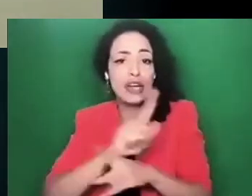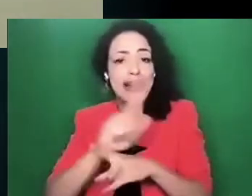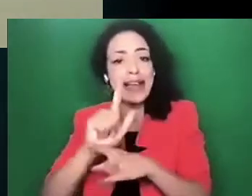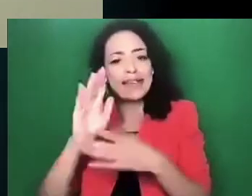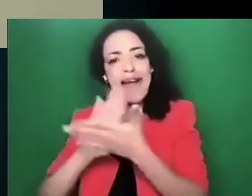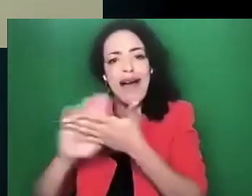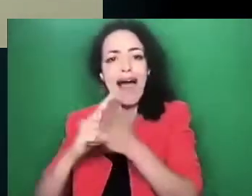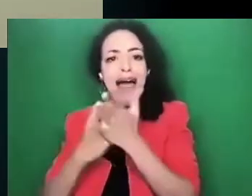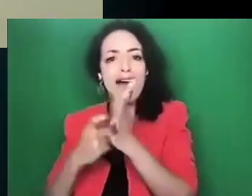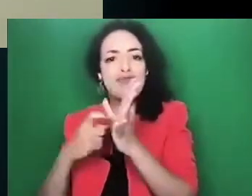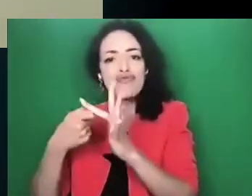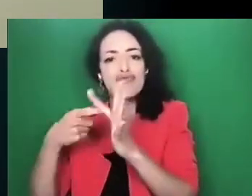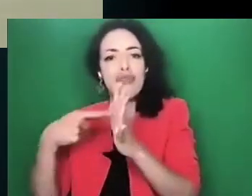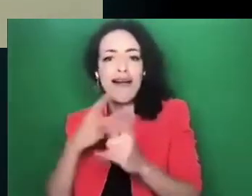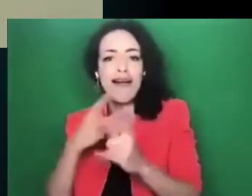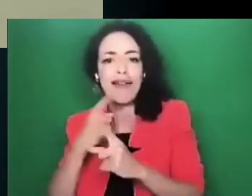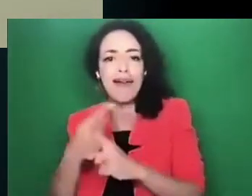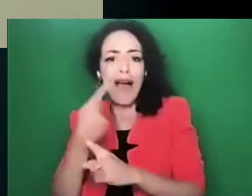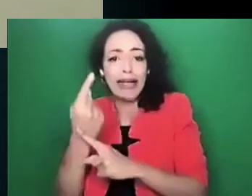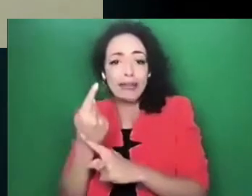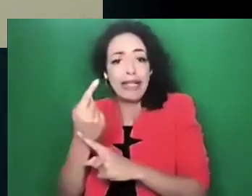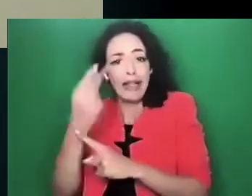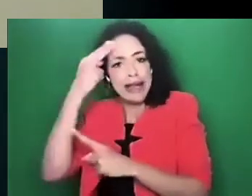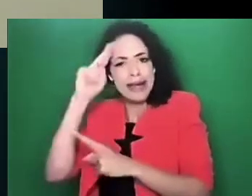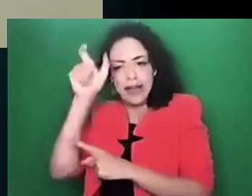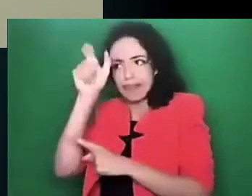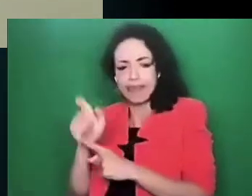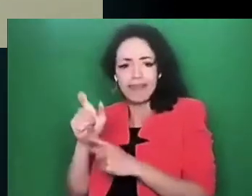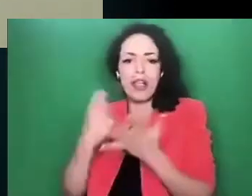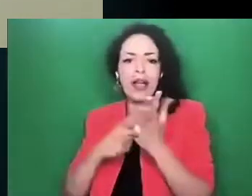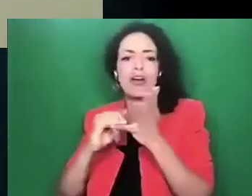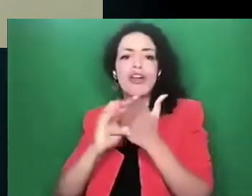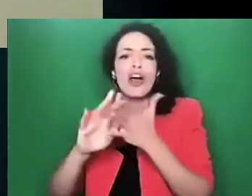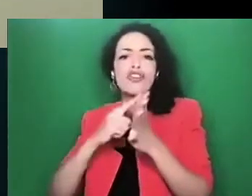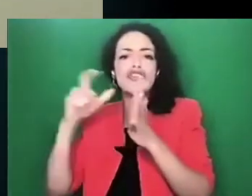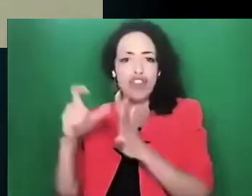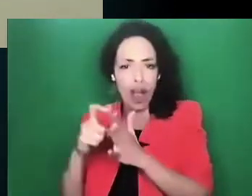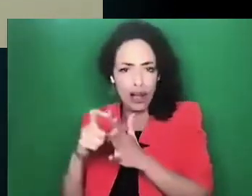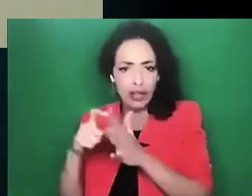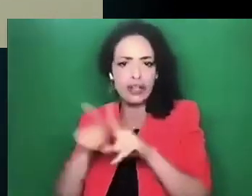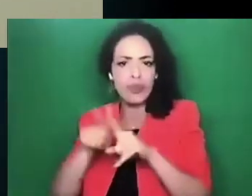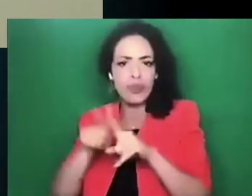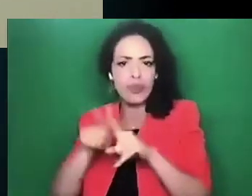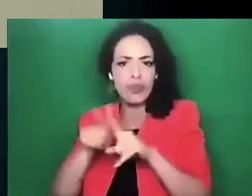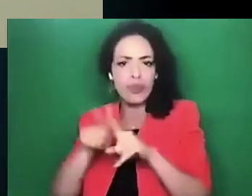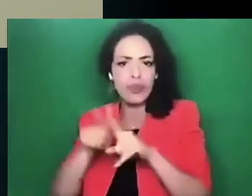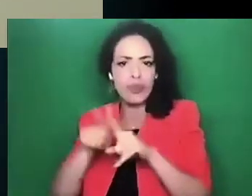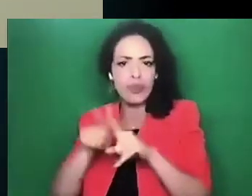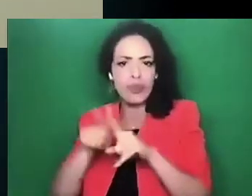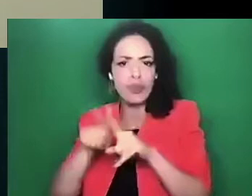moment. And Hera Büyüktaşcıyan to discuss the themes of hidden